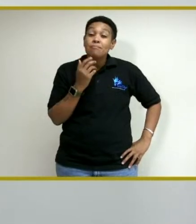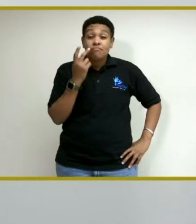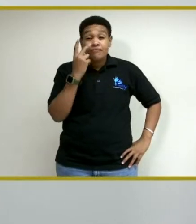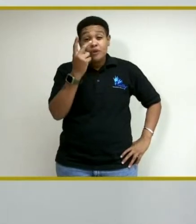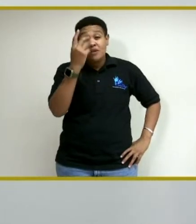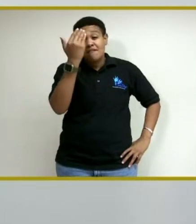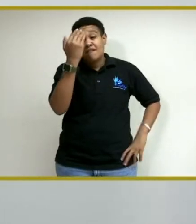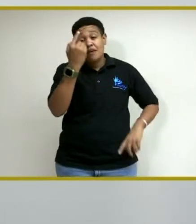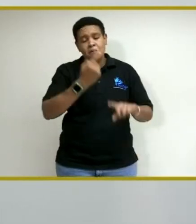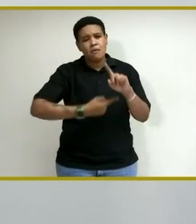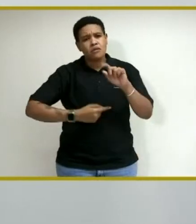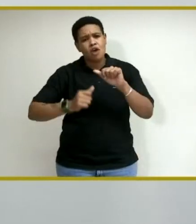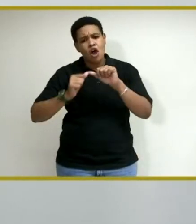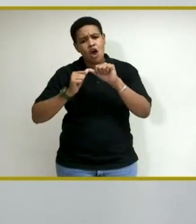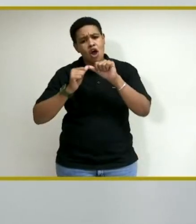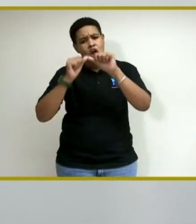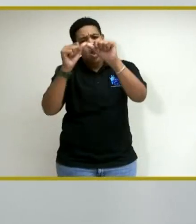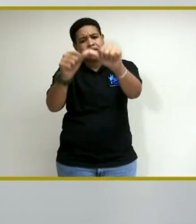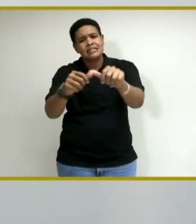consistent